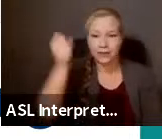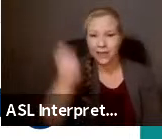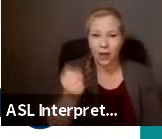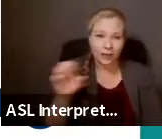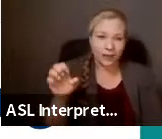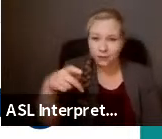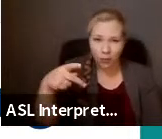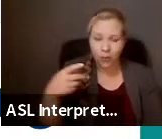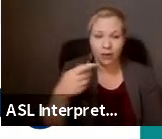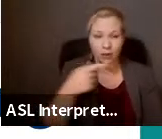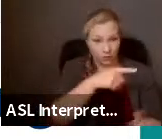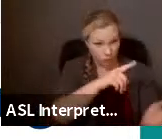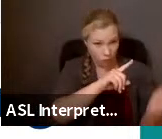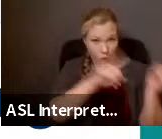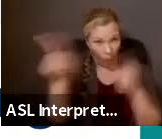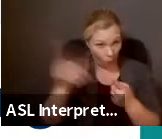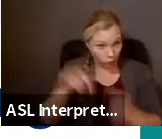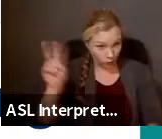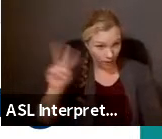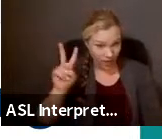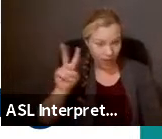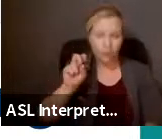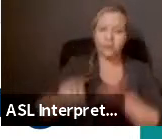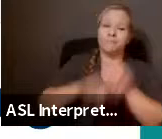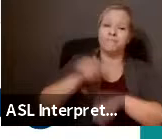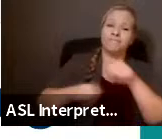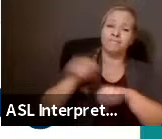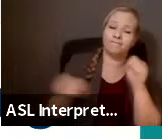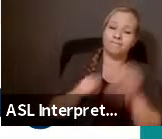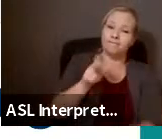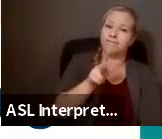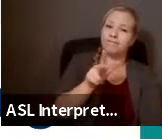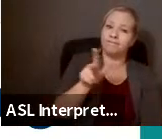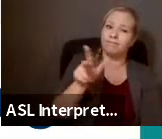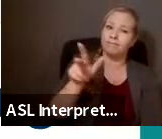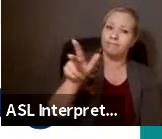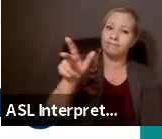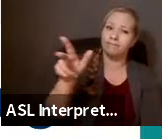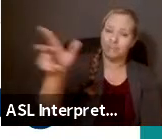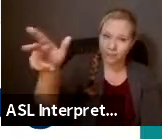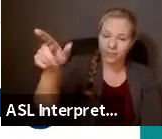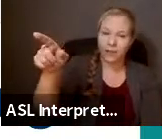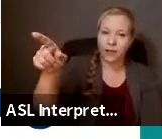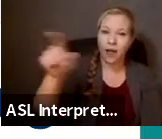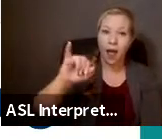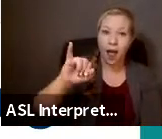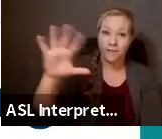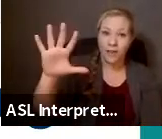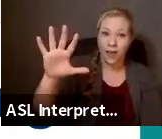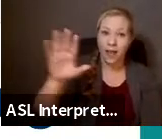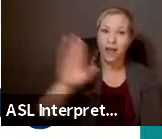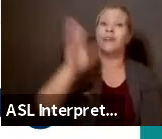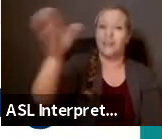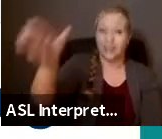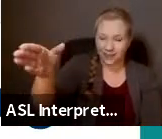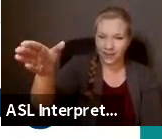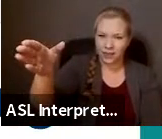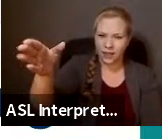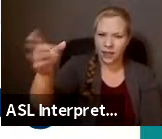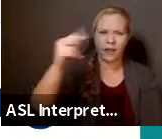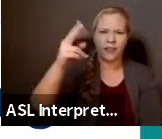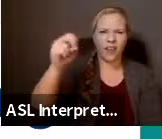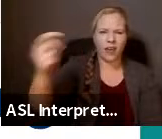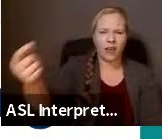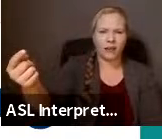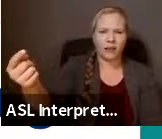and you wanted to go all the way to Vancouver, you're crossing over to the other side of I-5, crossing over North Portland Harbor, and then